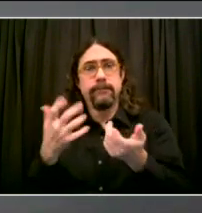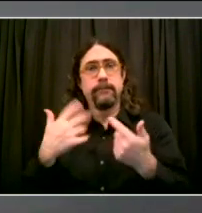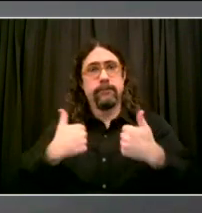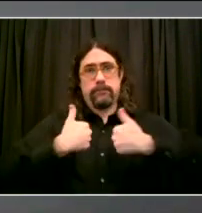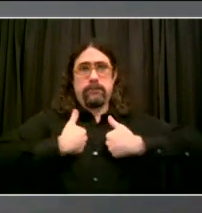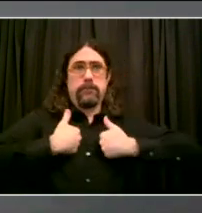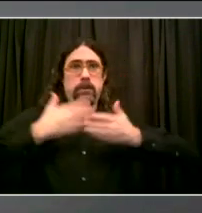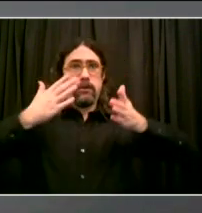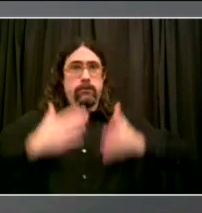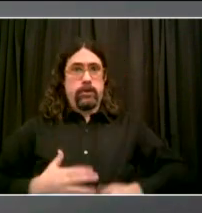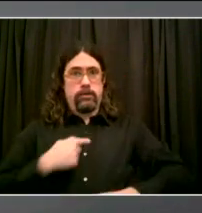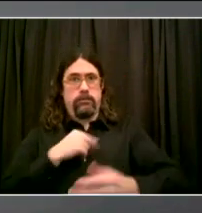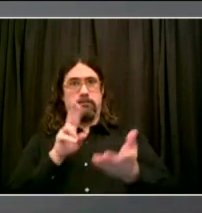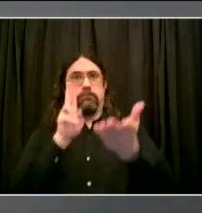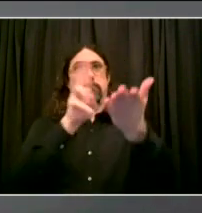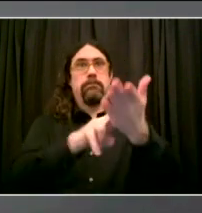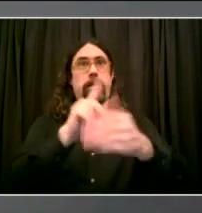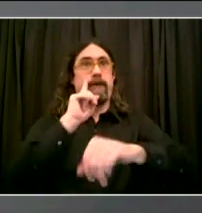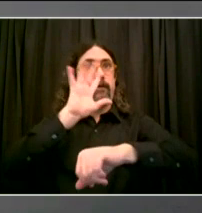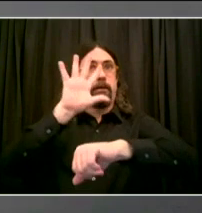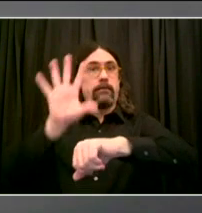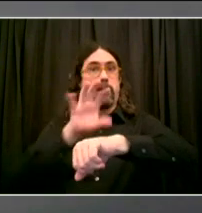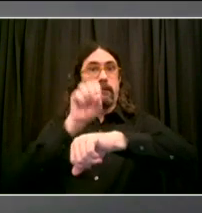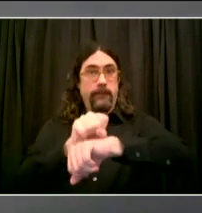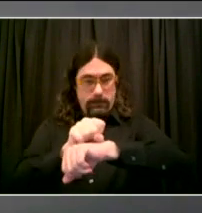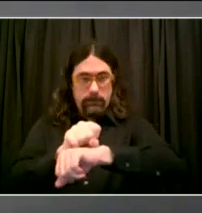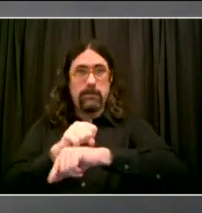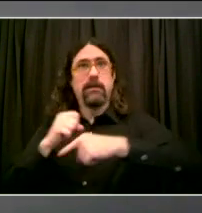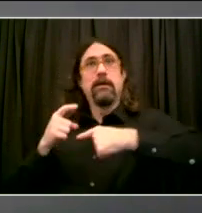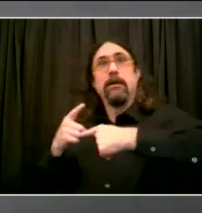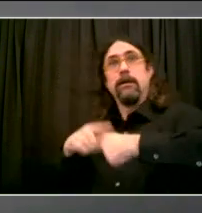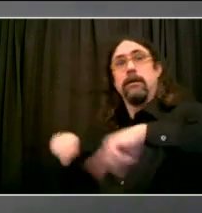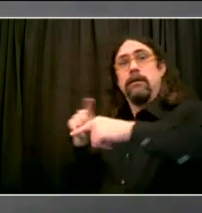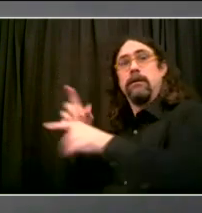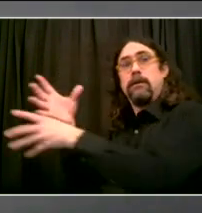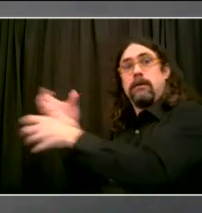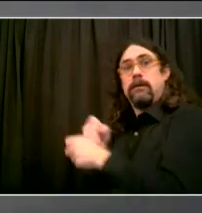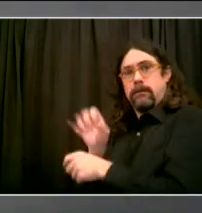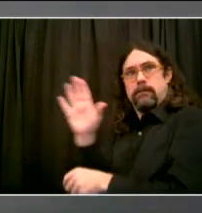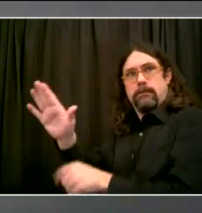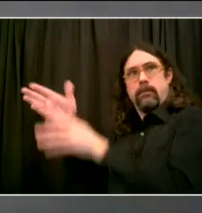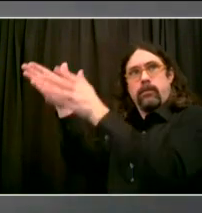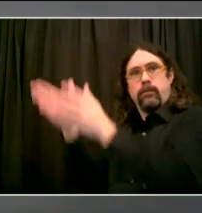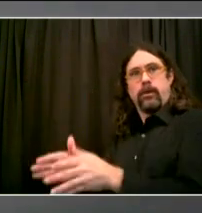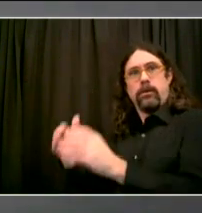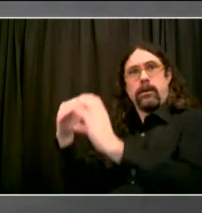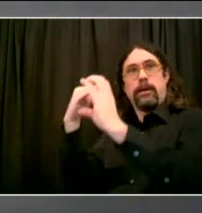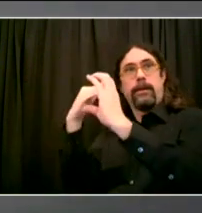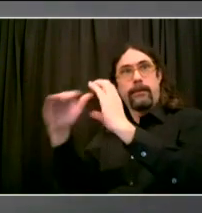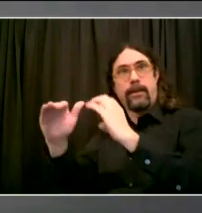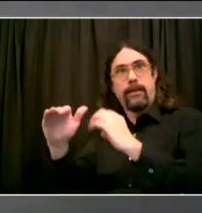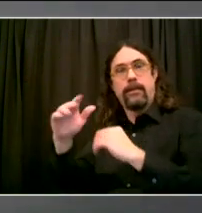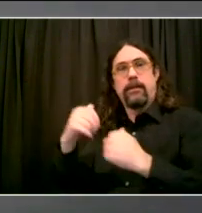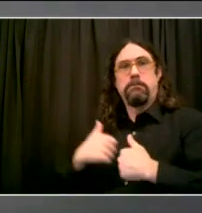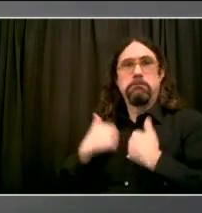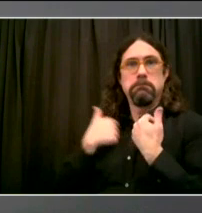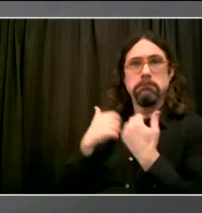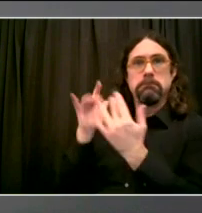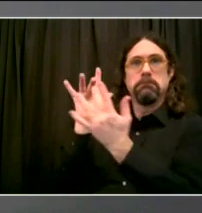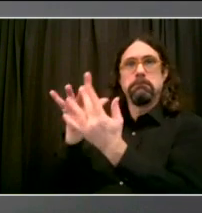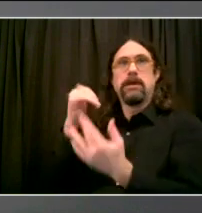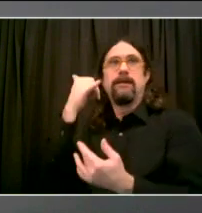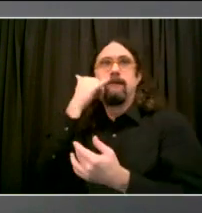people individually, because even if we were to reschedule them, we'd have to tell them when. There'd be no way they would know when they